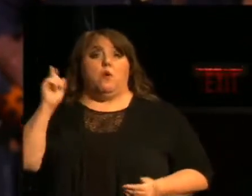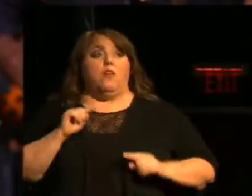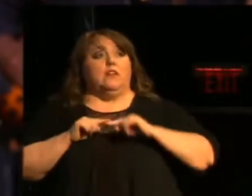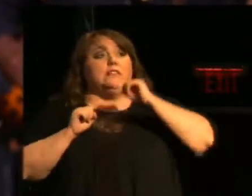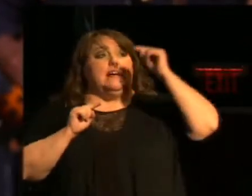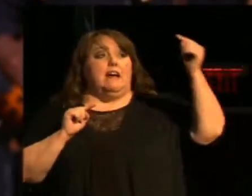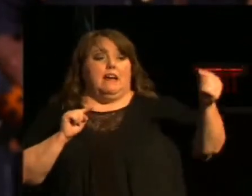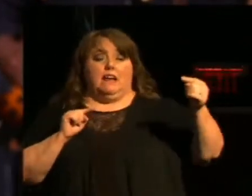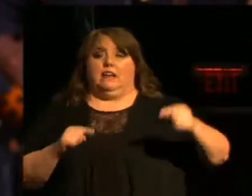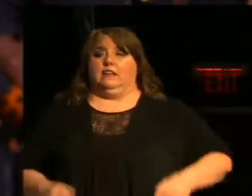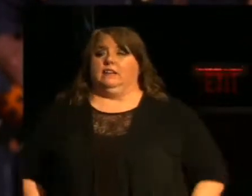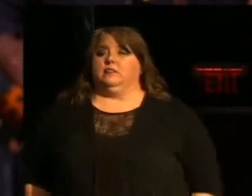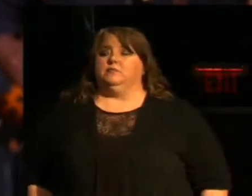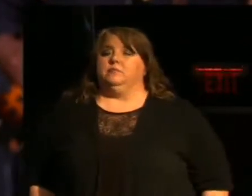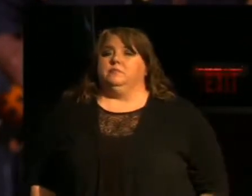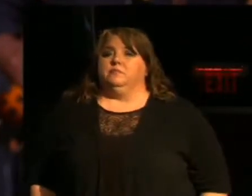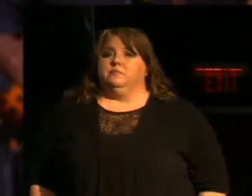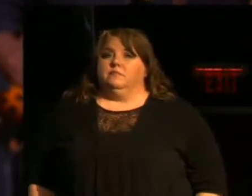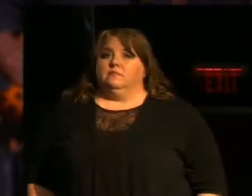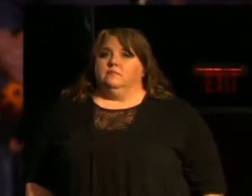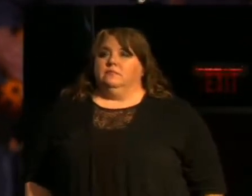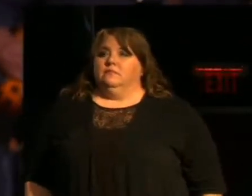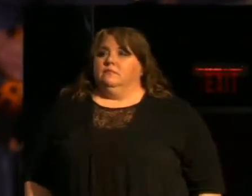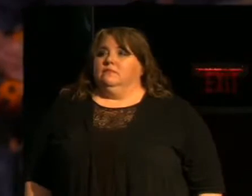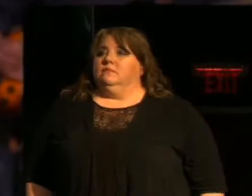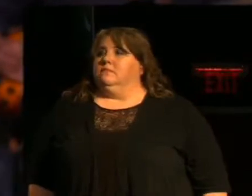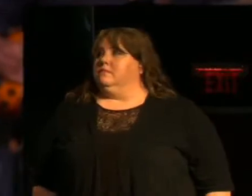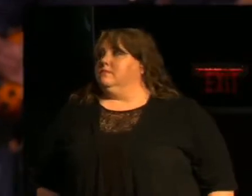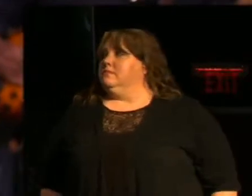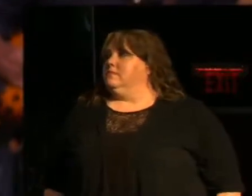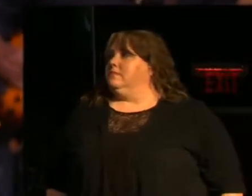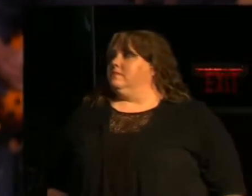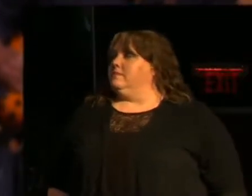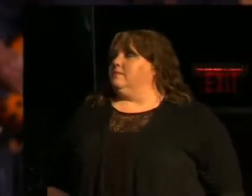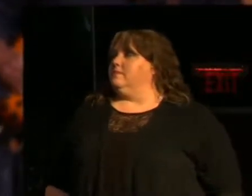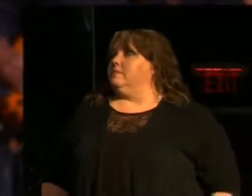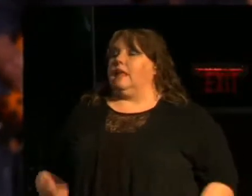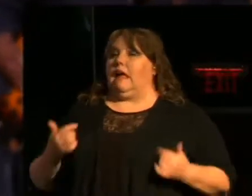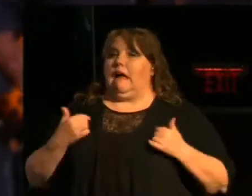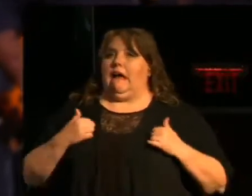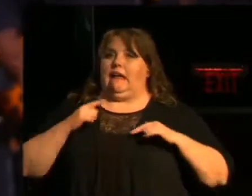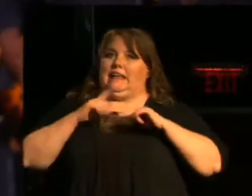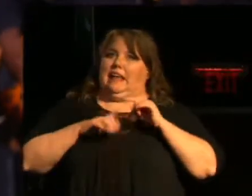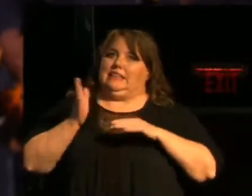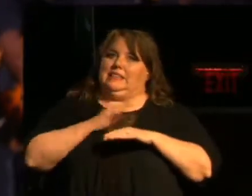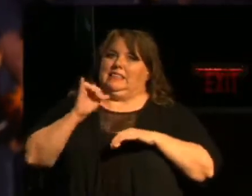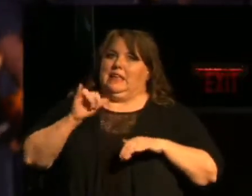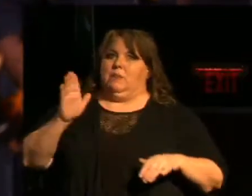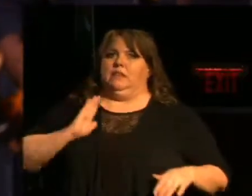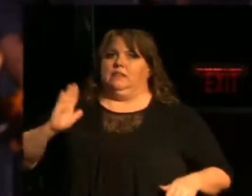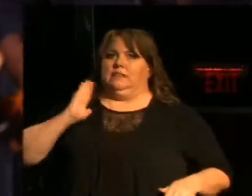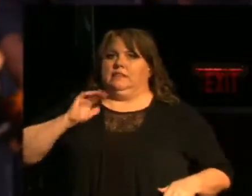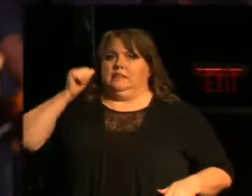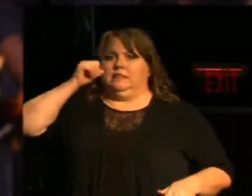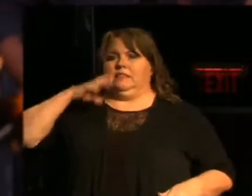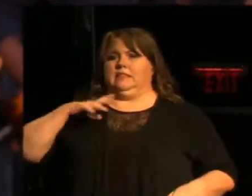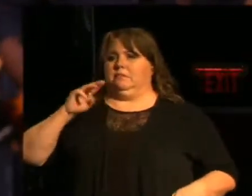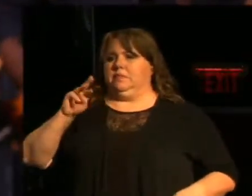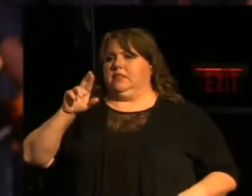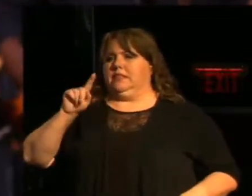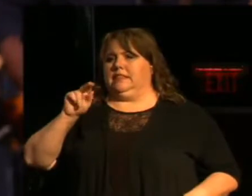And then I remember usually Mr. Brock would open with that one. He always would open